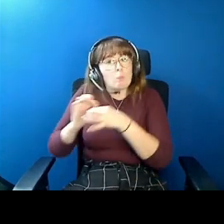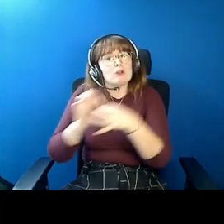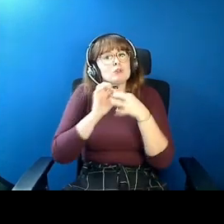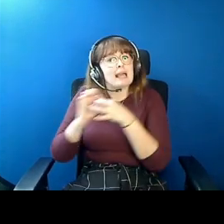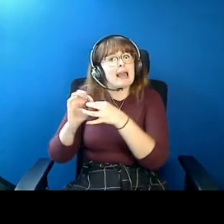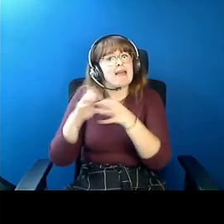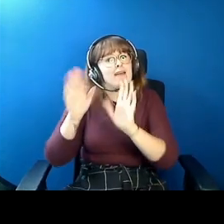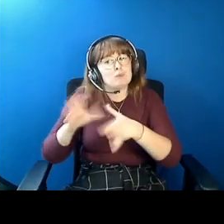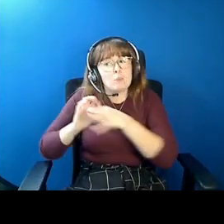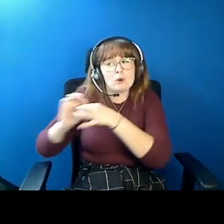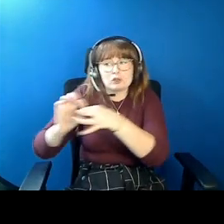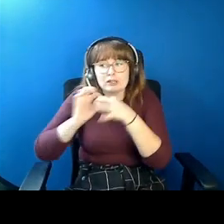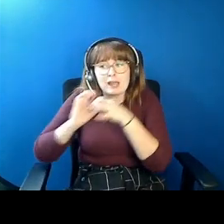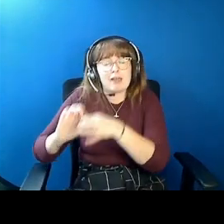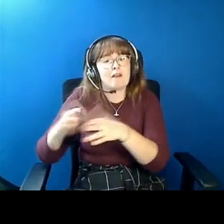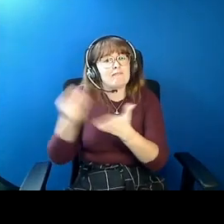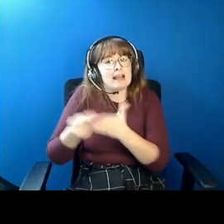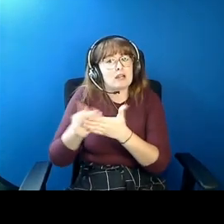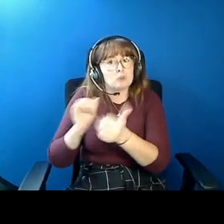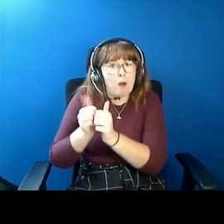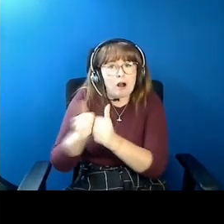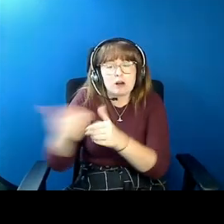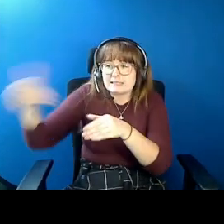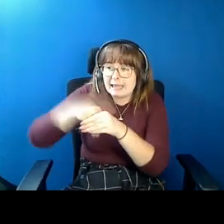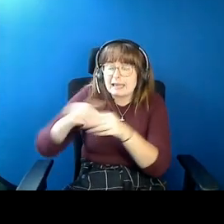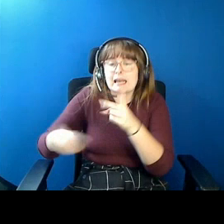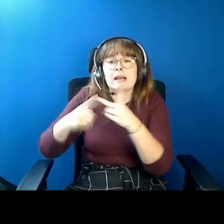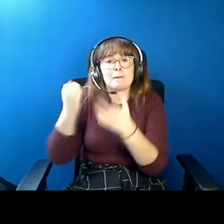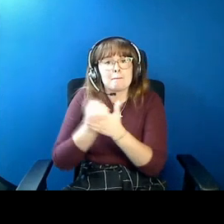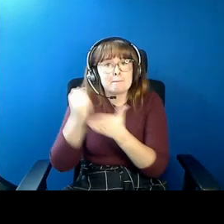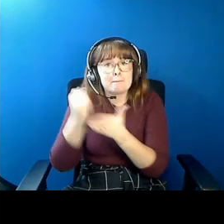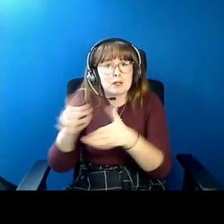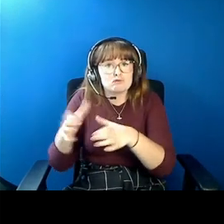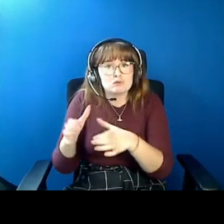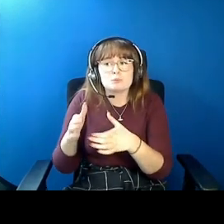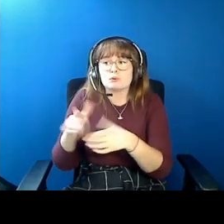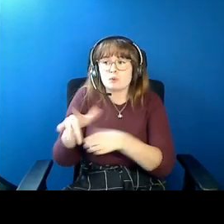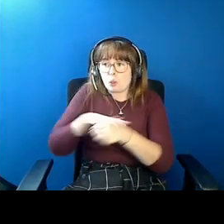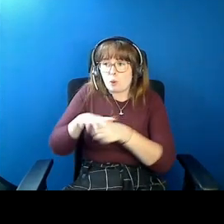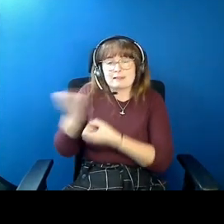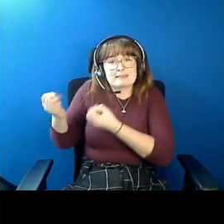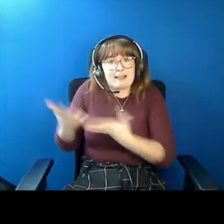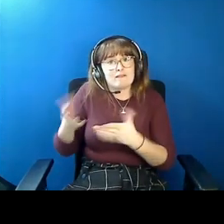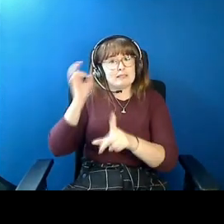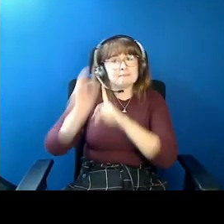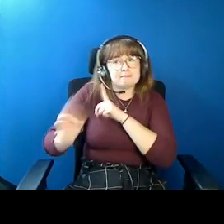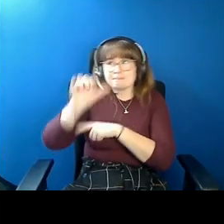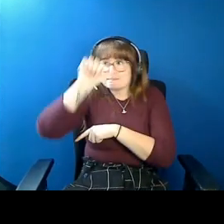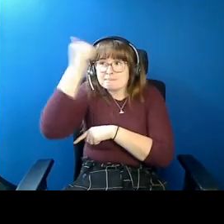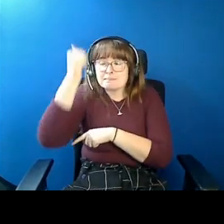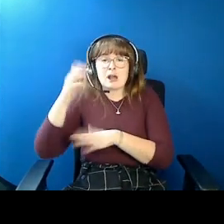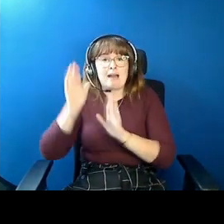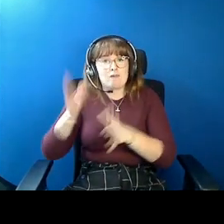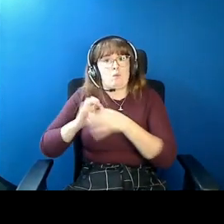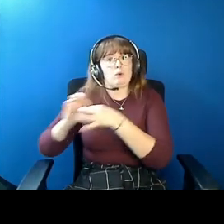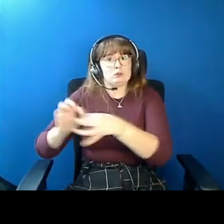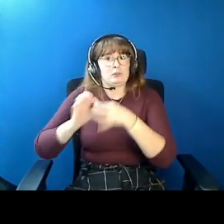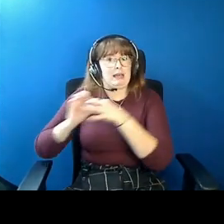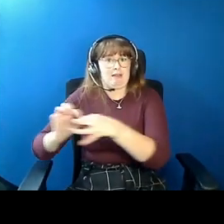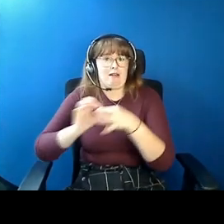in financial partners, banking groups, local delivery specialists, that sort of thing. By working together, we have a better